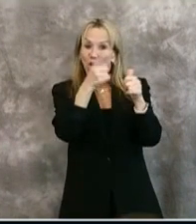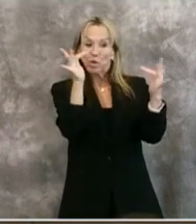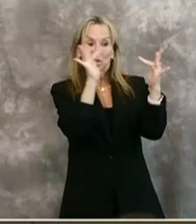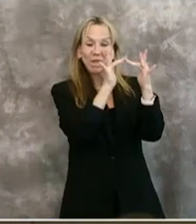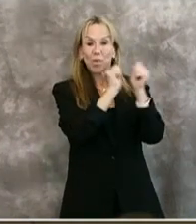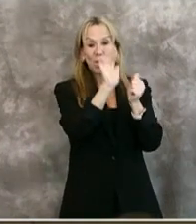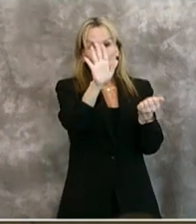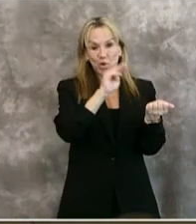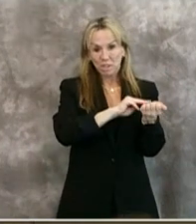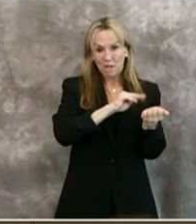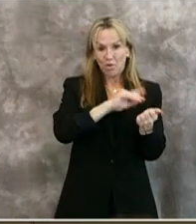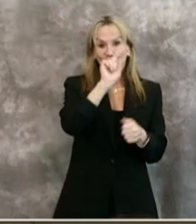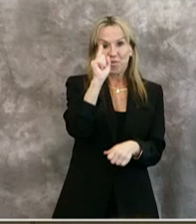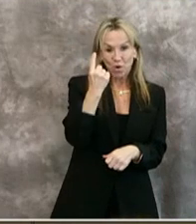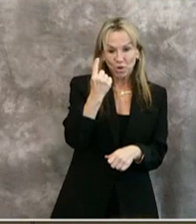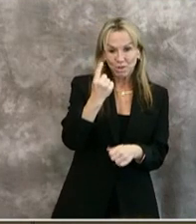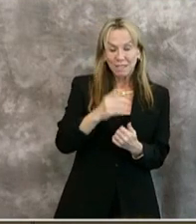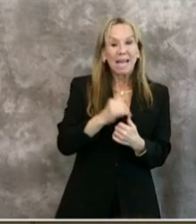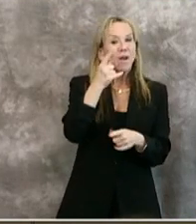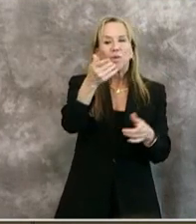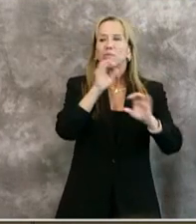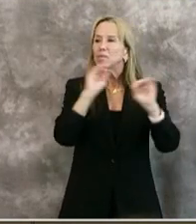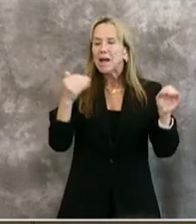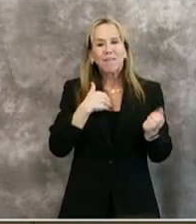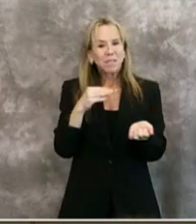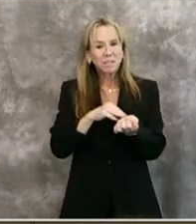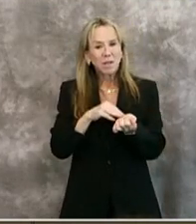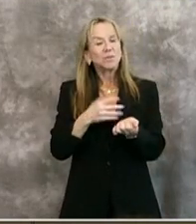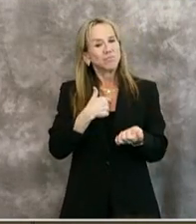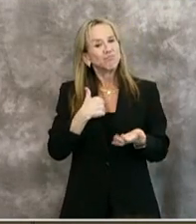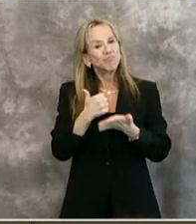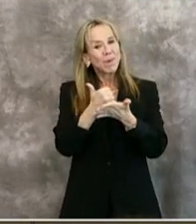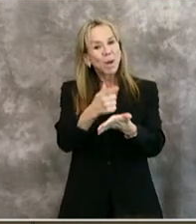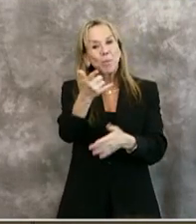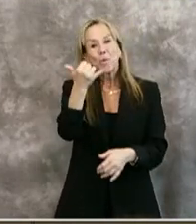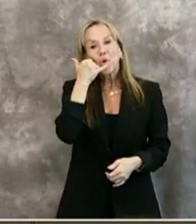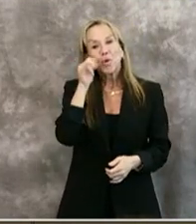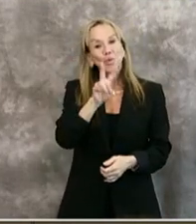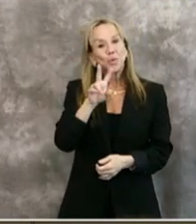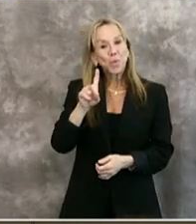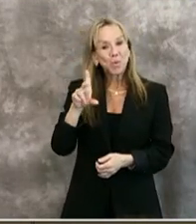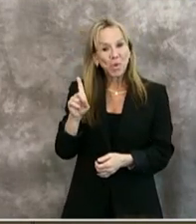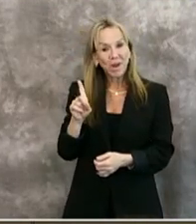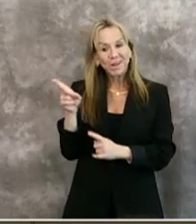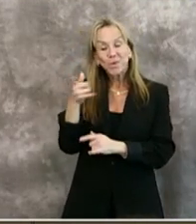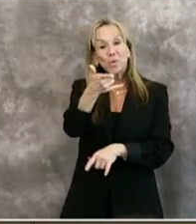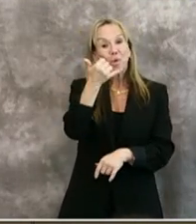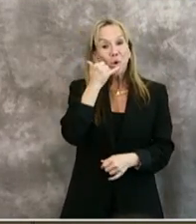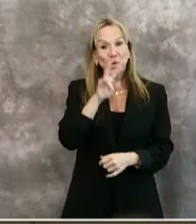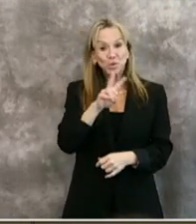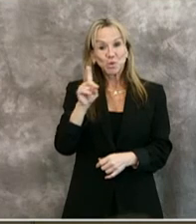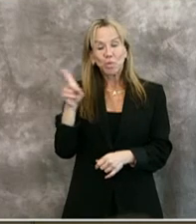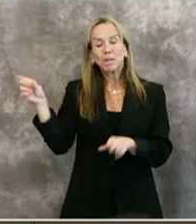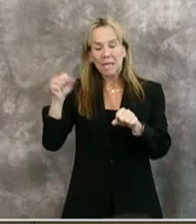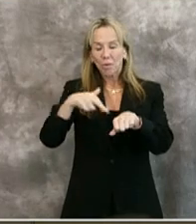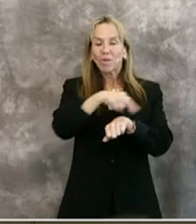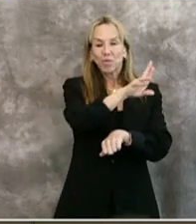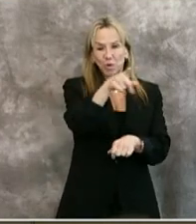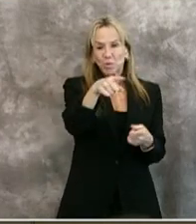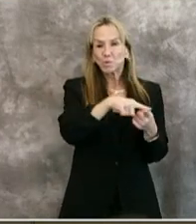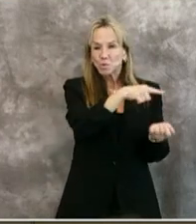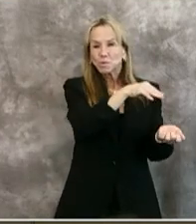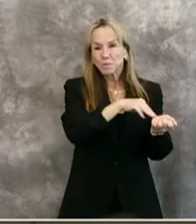provider. And if you don't have a medical provider, we're here to help. Call 211 and they will make you and help you get a referral to a medical